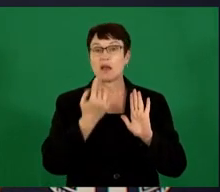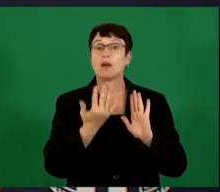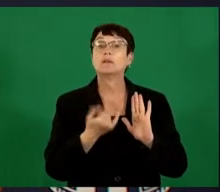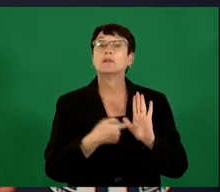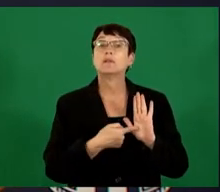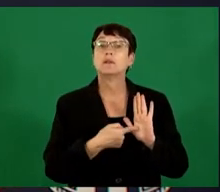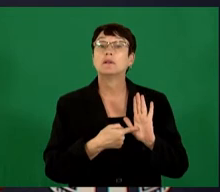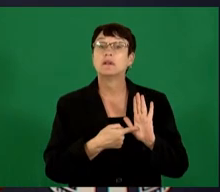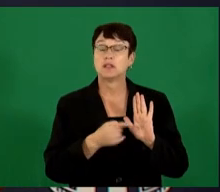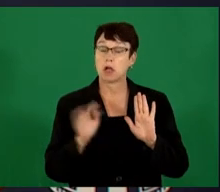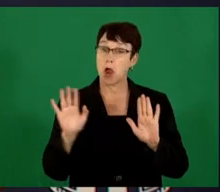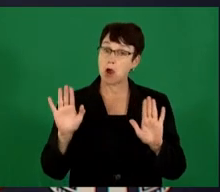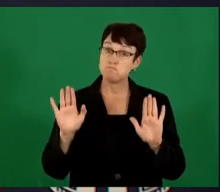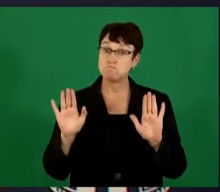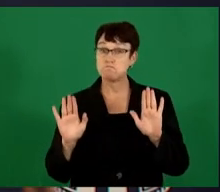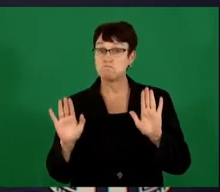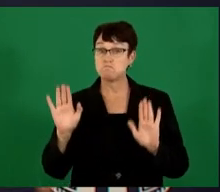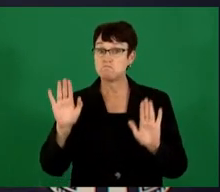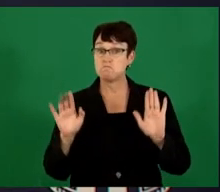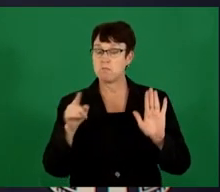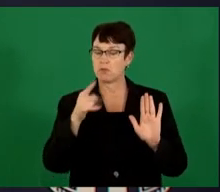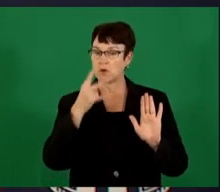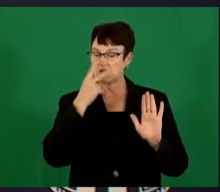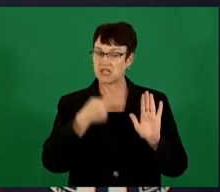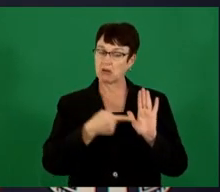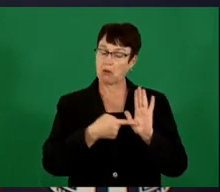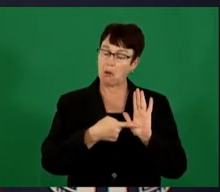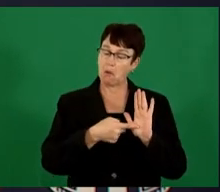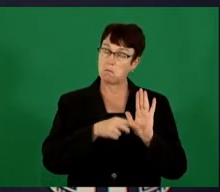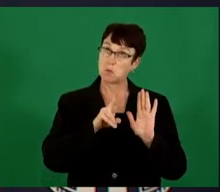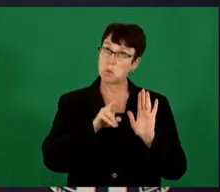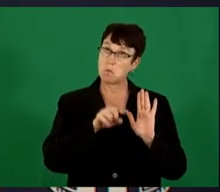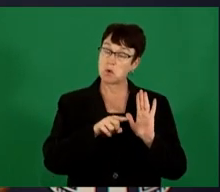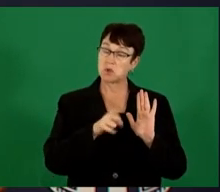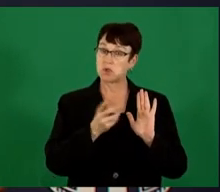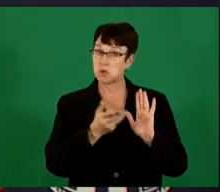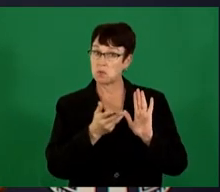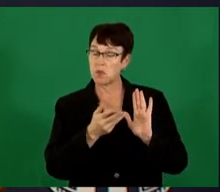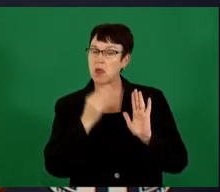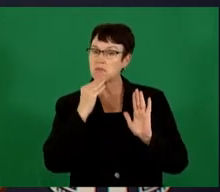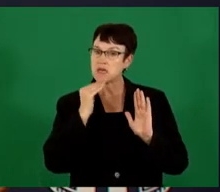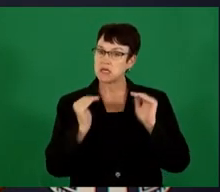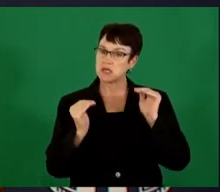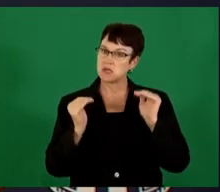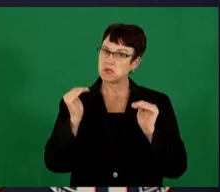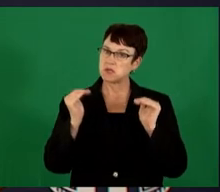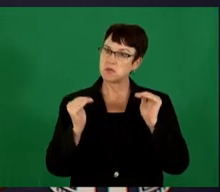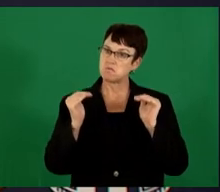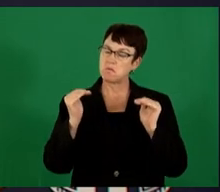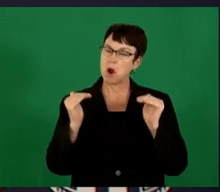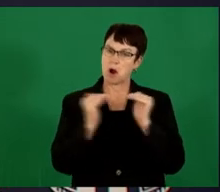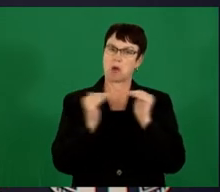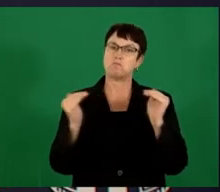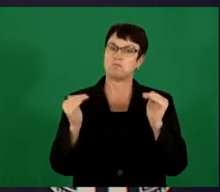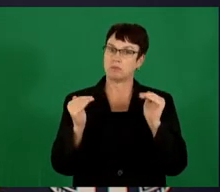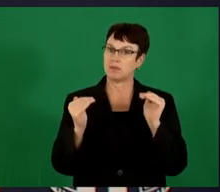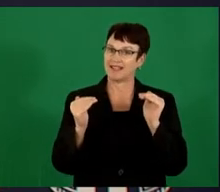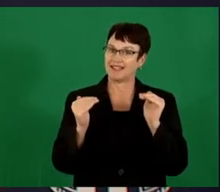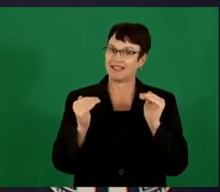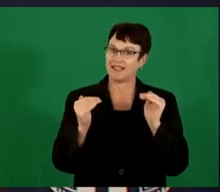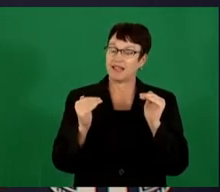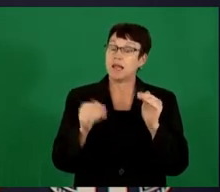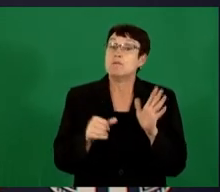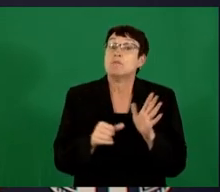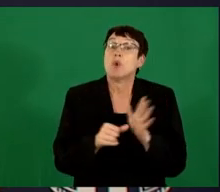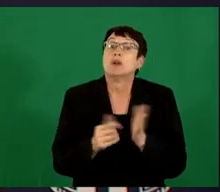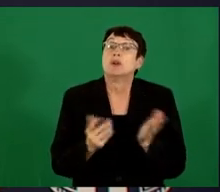that's about 2 point something, and that they are closer to neutral. Well, what is matters here is